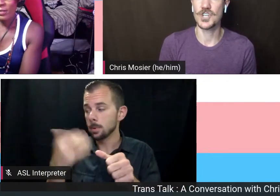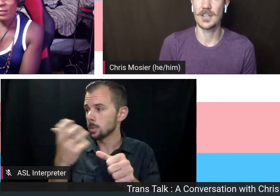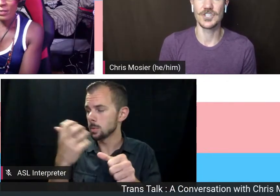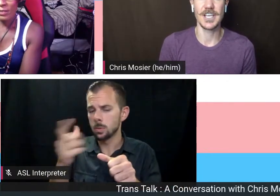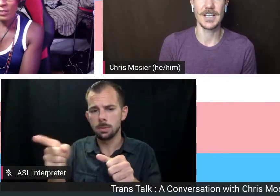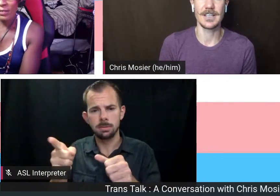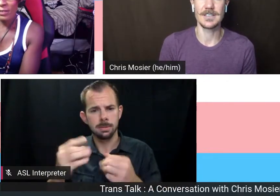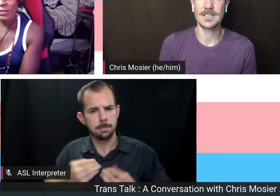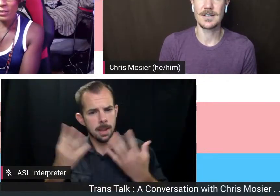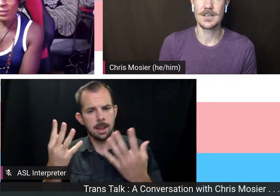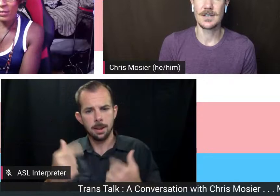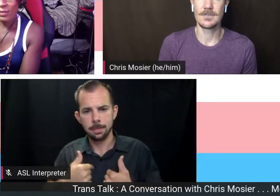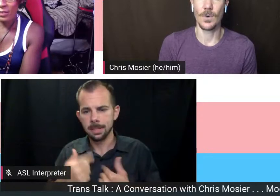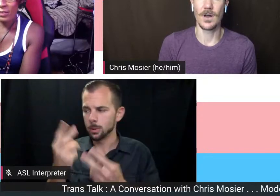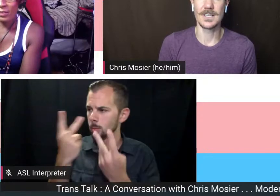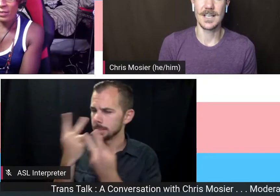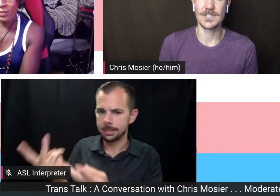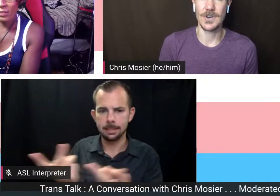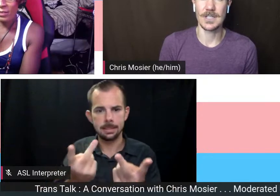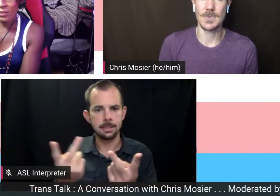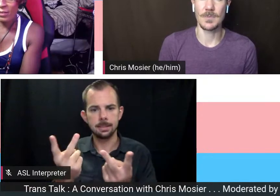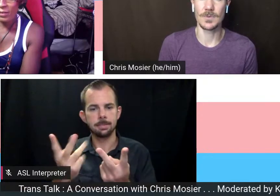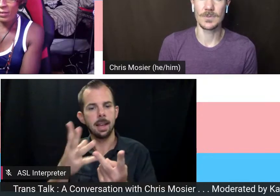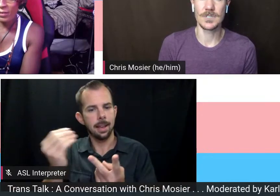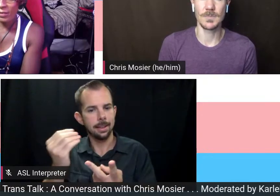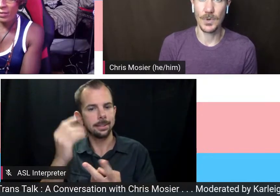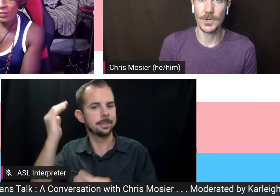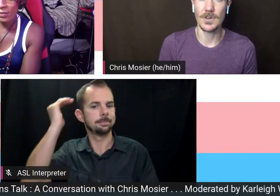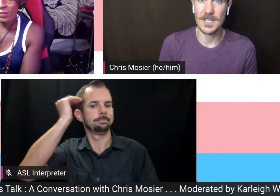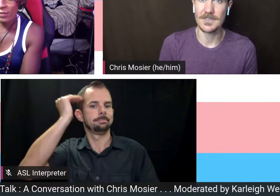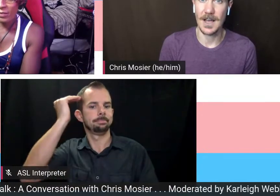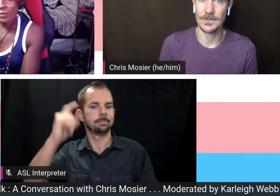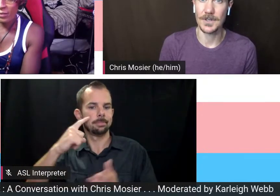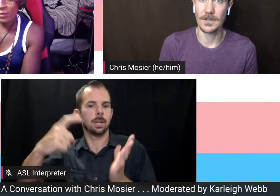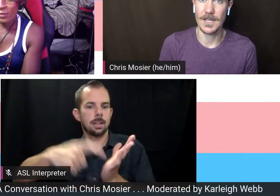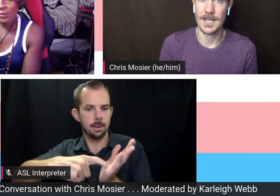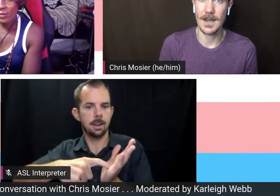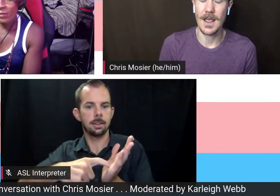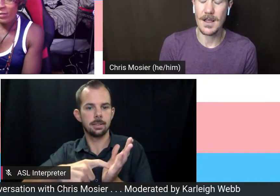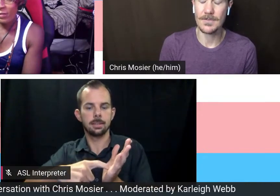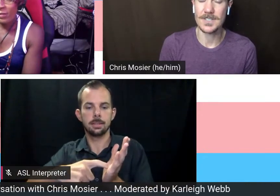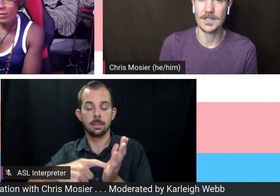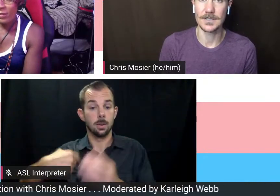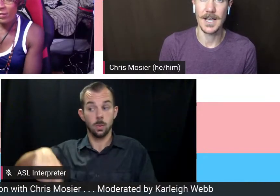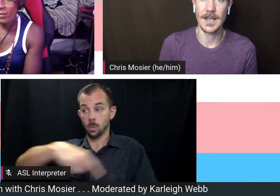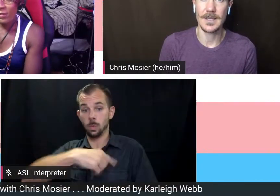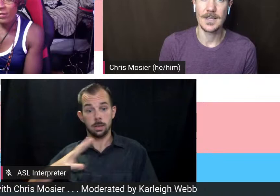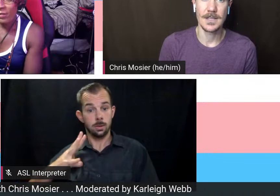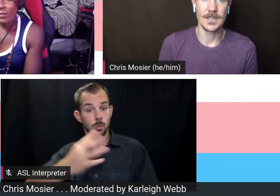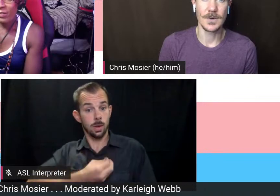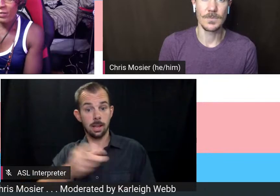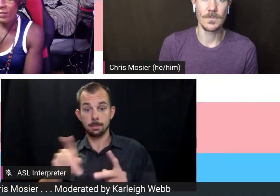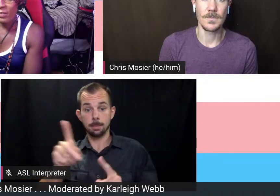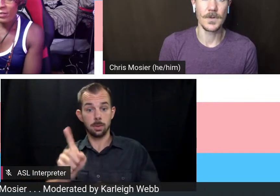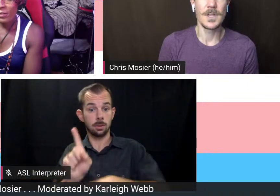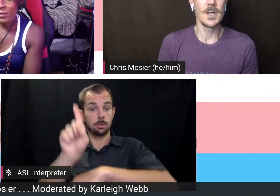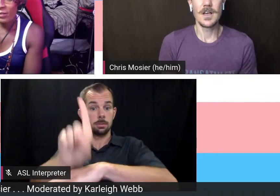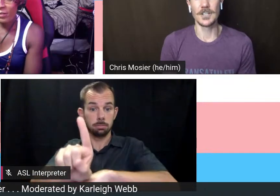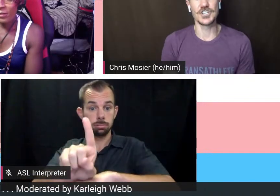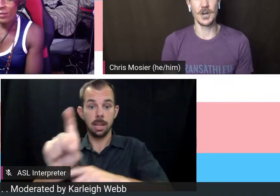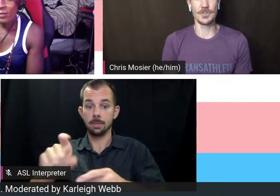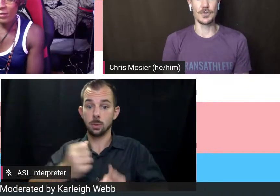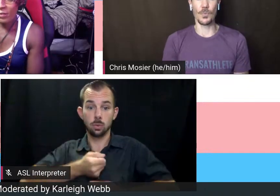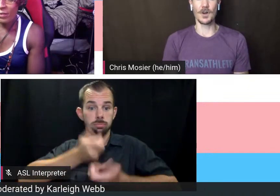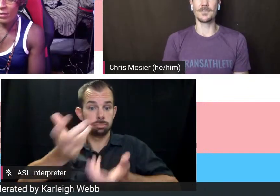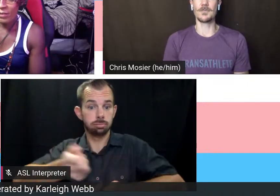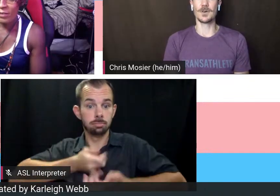how challenging it is for us as trans people to put ourselves out there like that every single day.